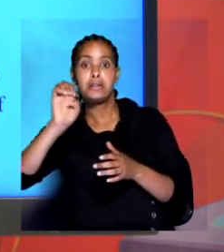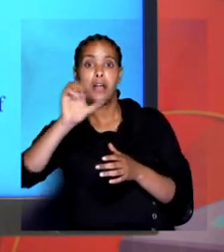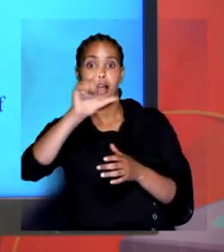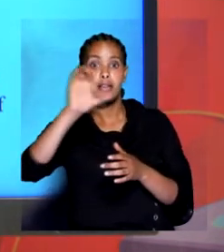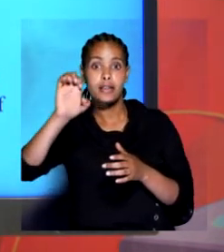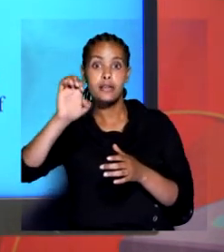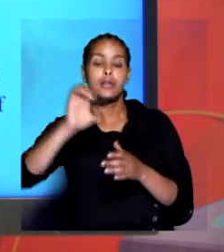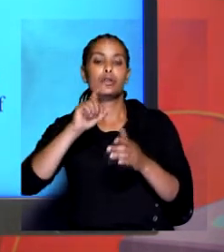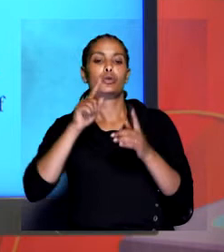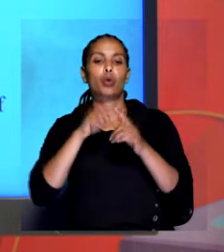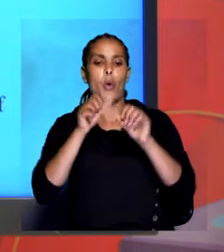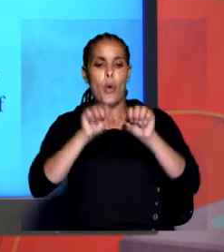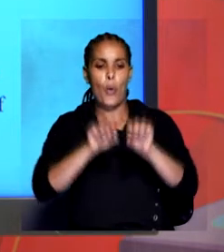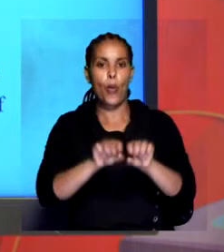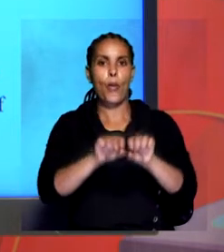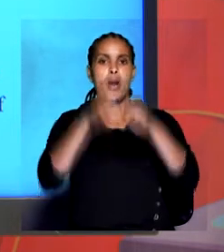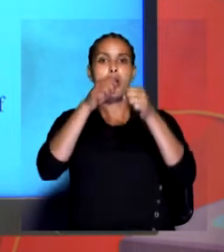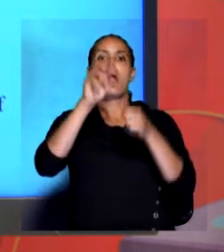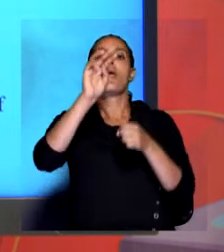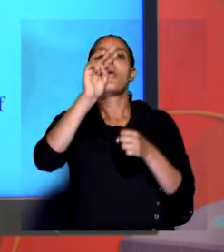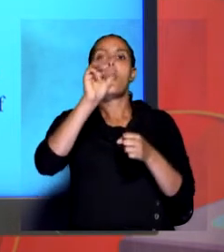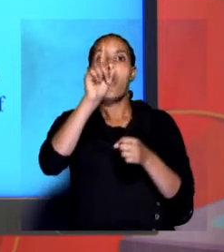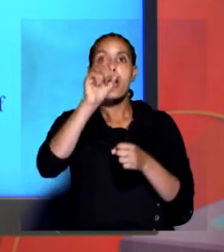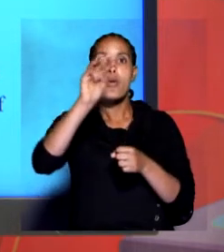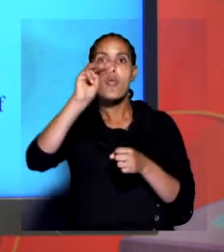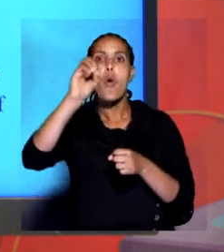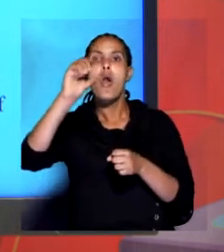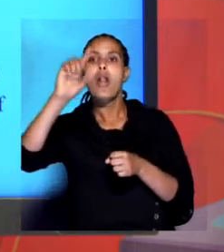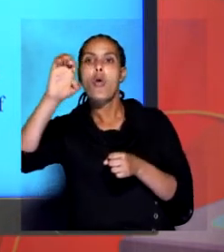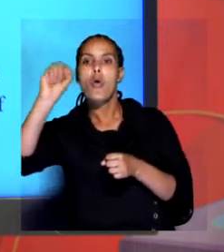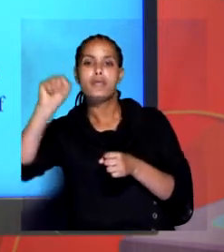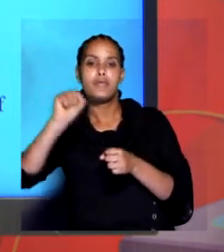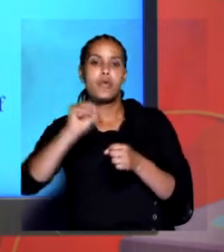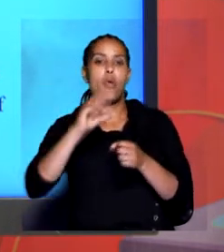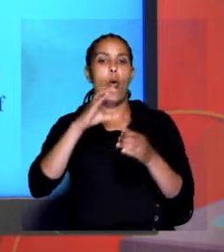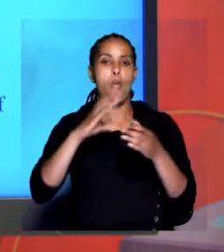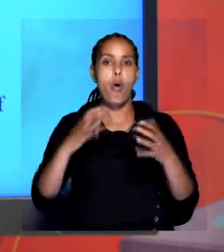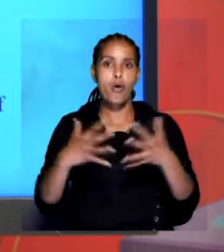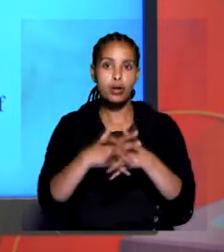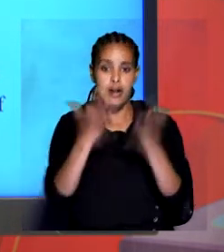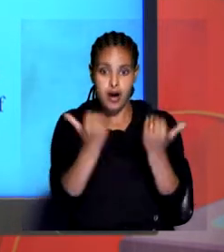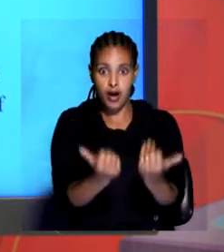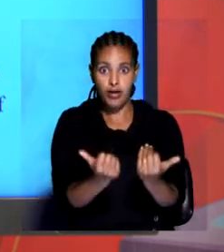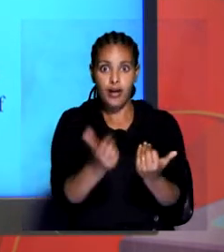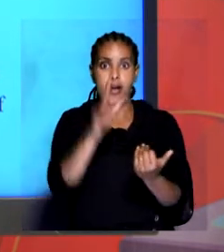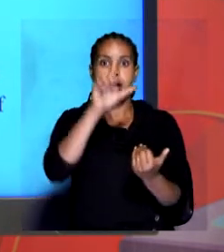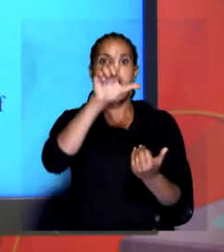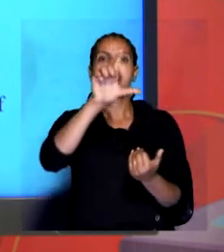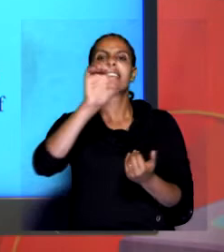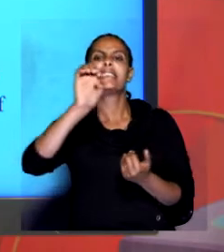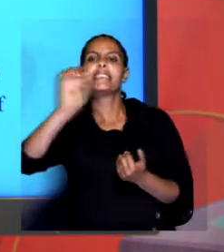required to break one mole of ionic compound. Now,